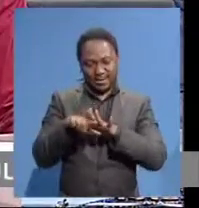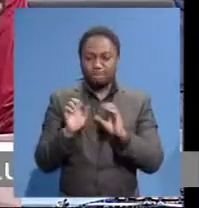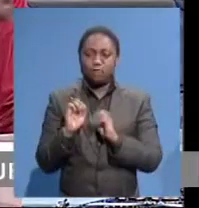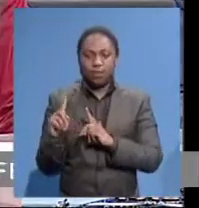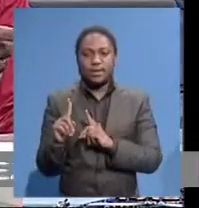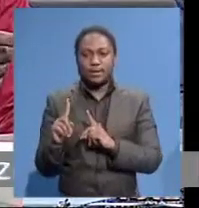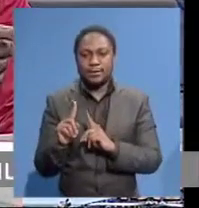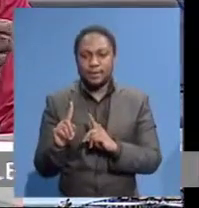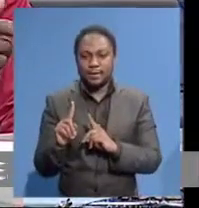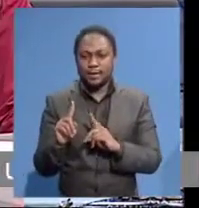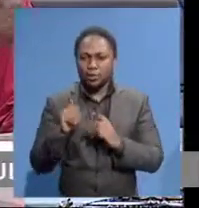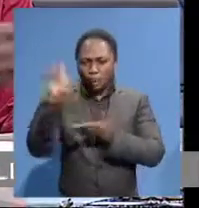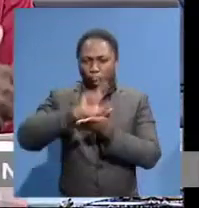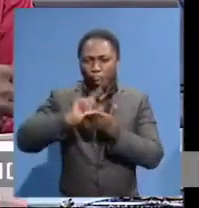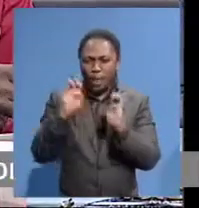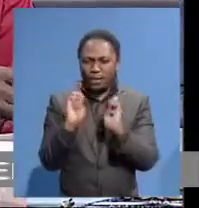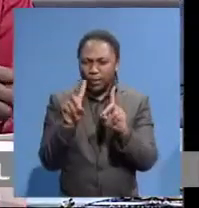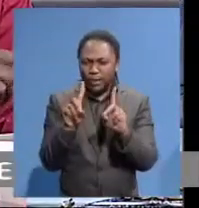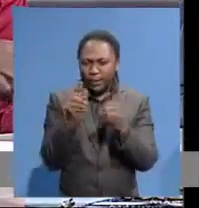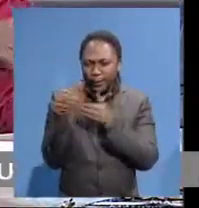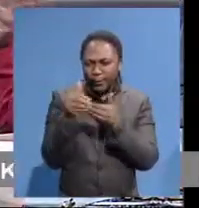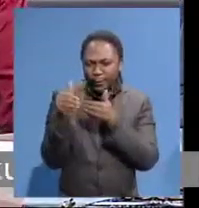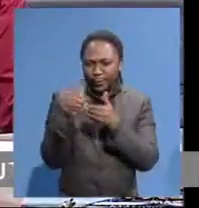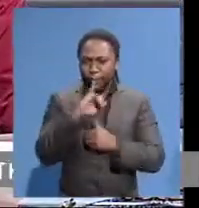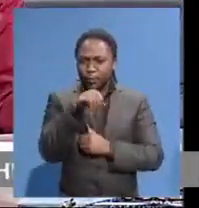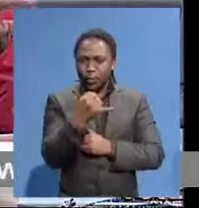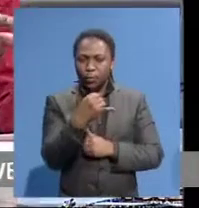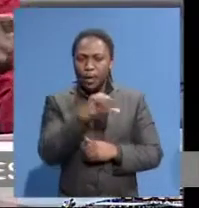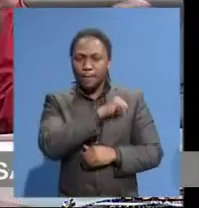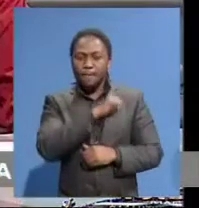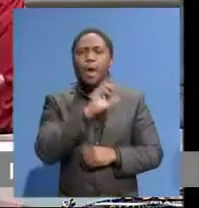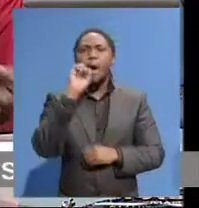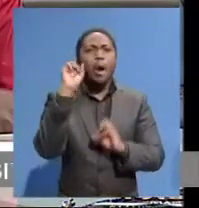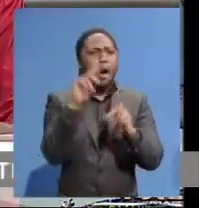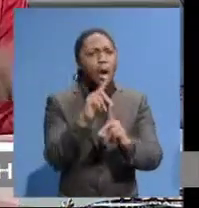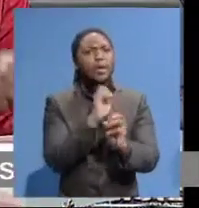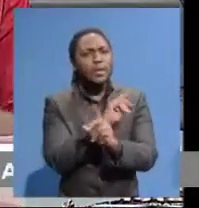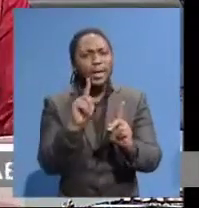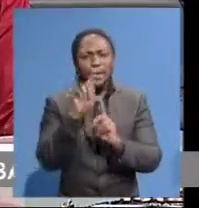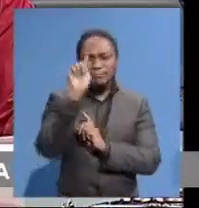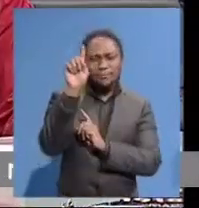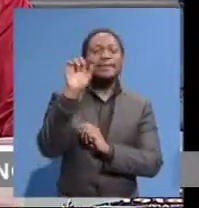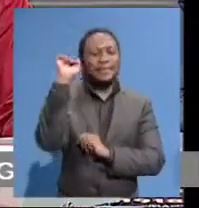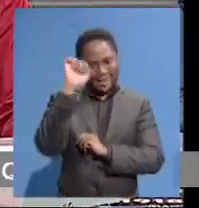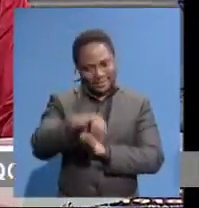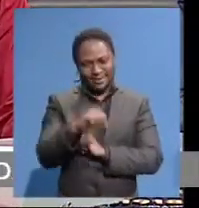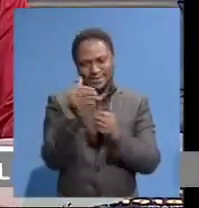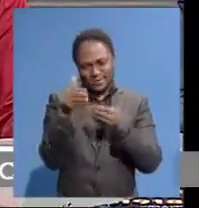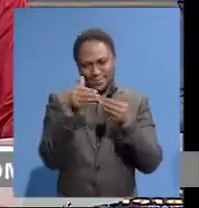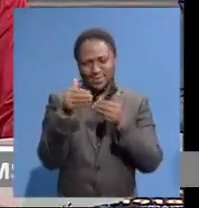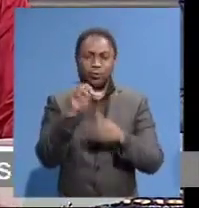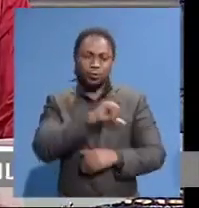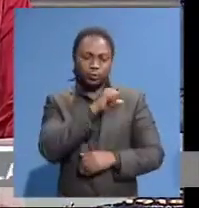Johannesburg College of Education, just next to Johannesburg Hospital. The grounds up there. Yes, that is the place we are going to put up this